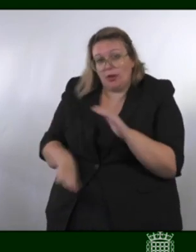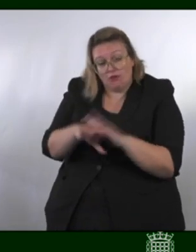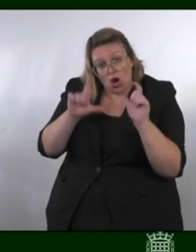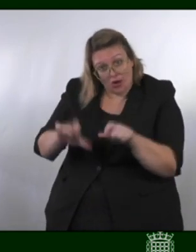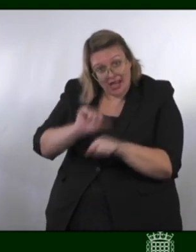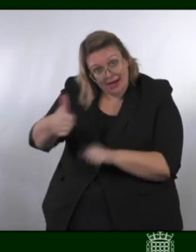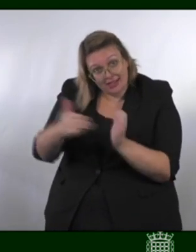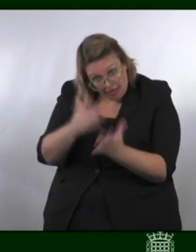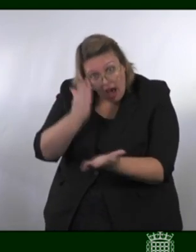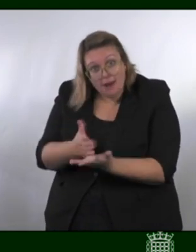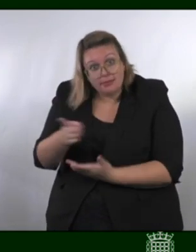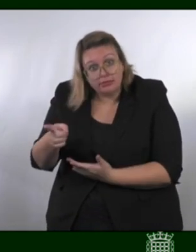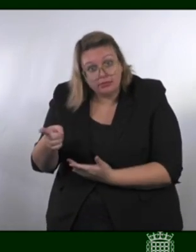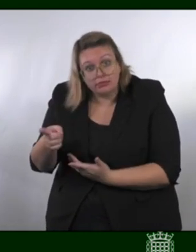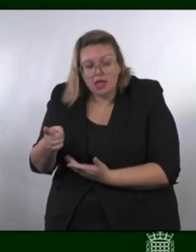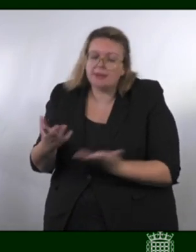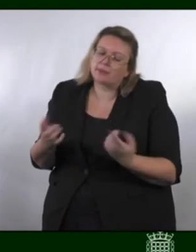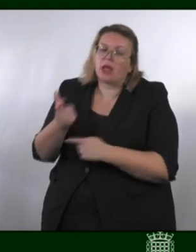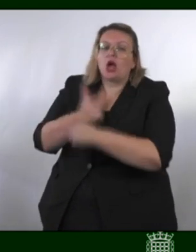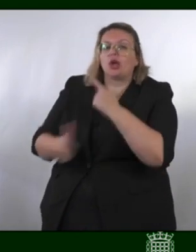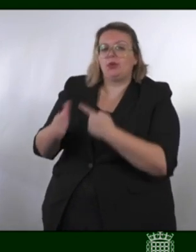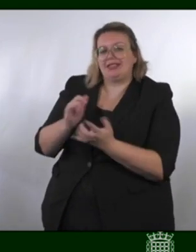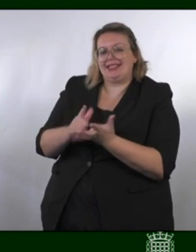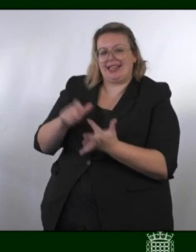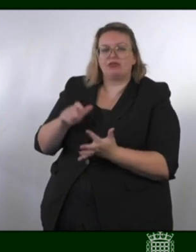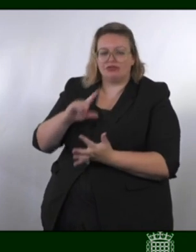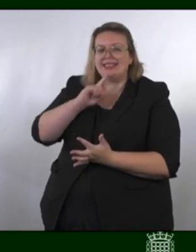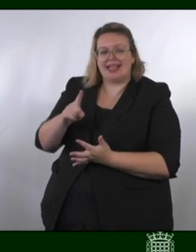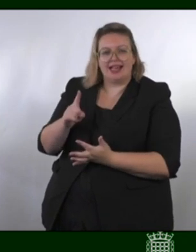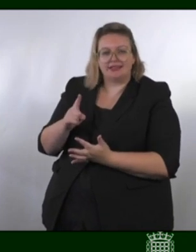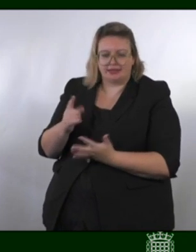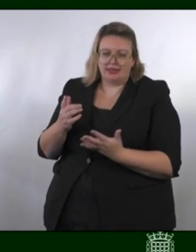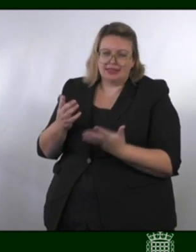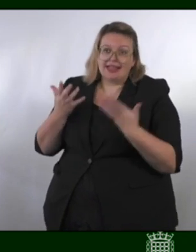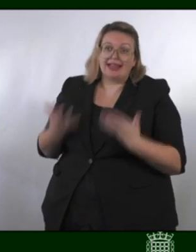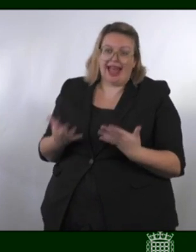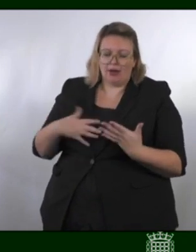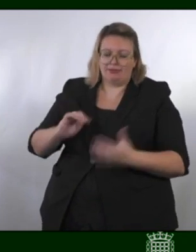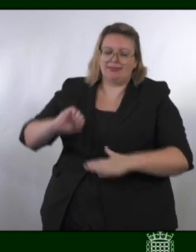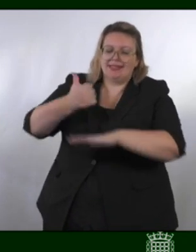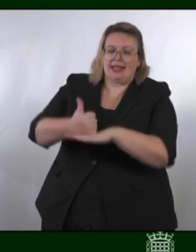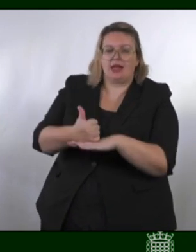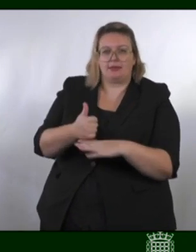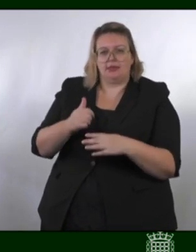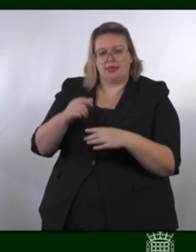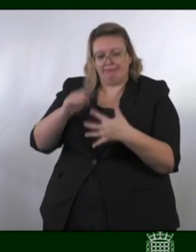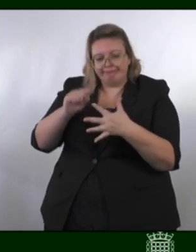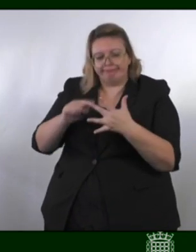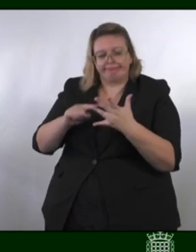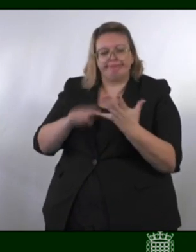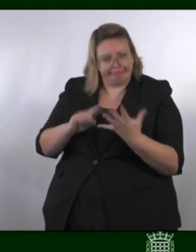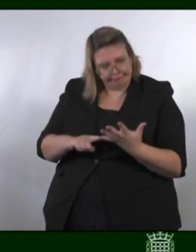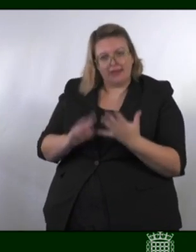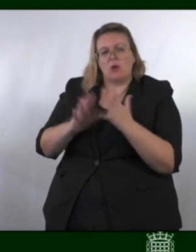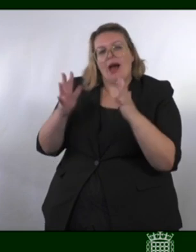month. Now, Mr. Speaker, the Community Secretary said this morning there was now a national formula for areas under local lockdown. But ministers say they